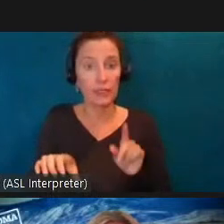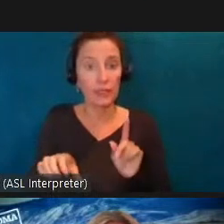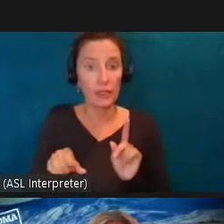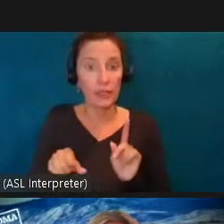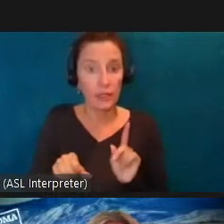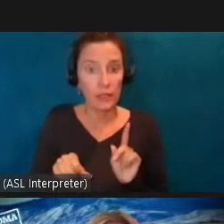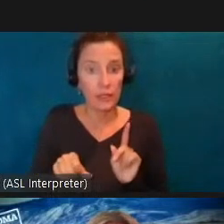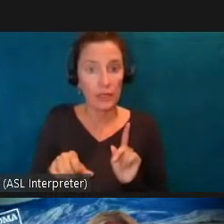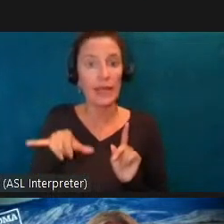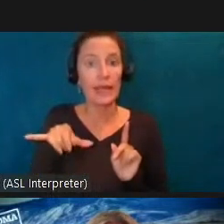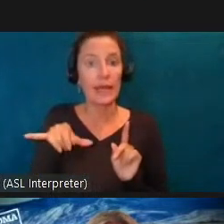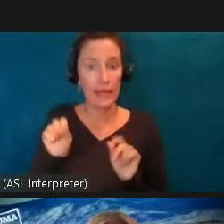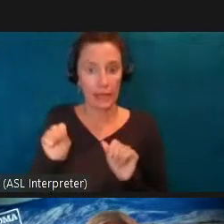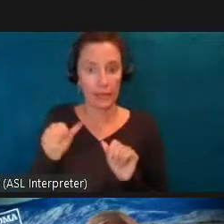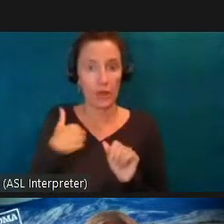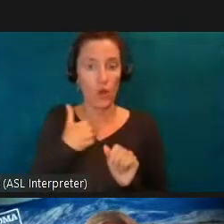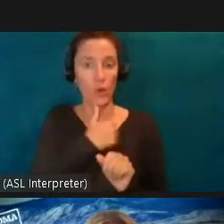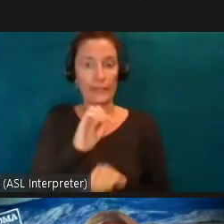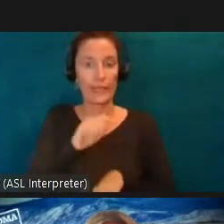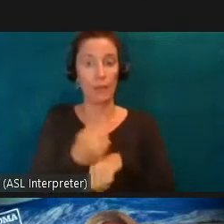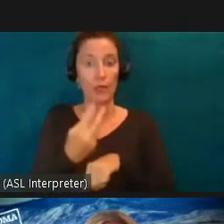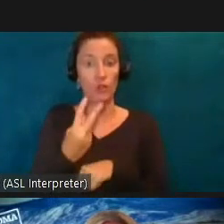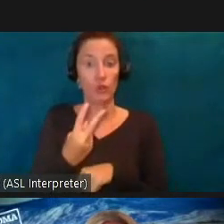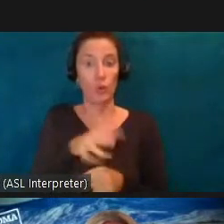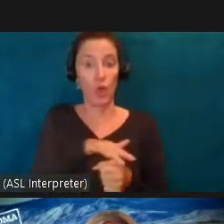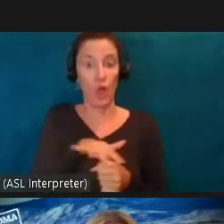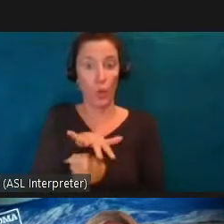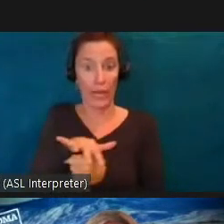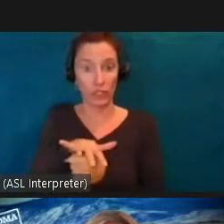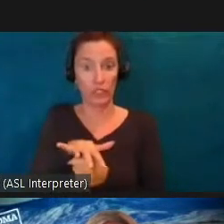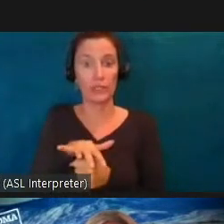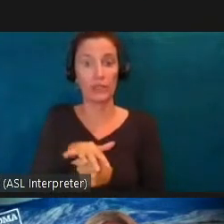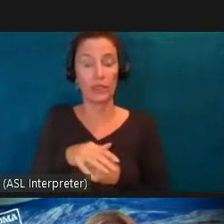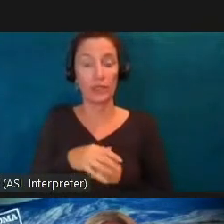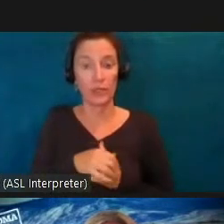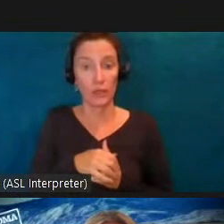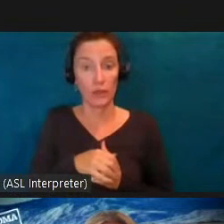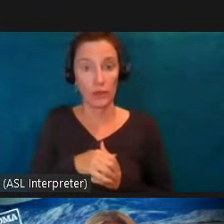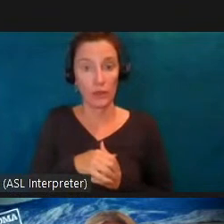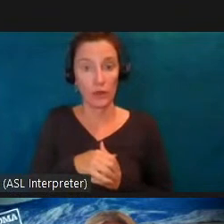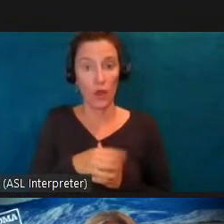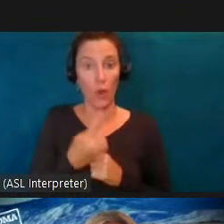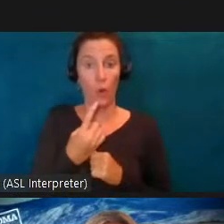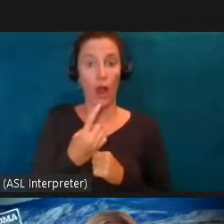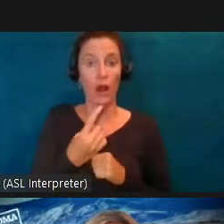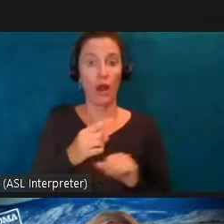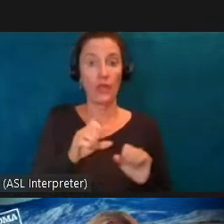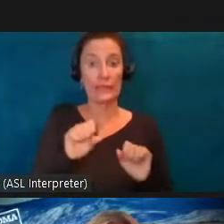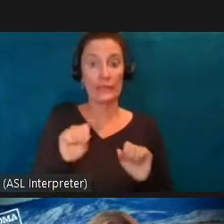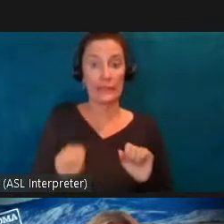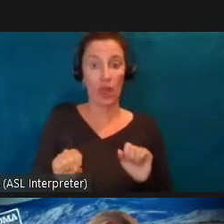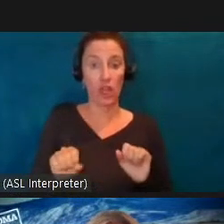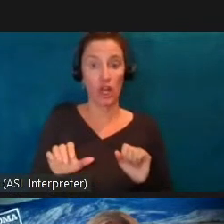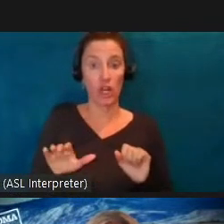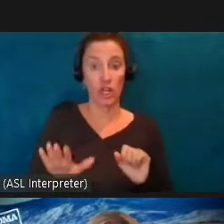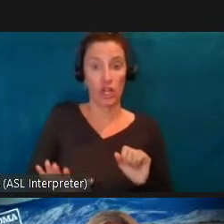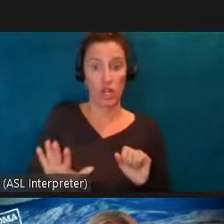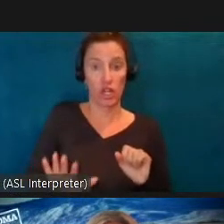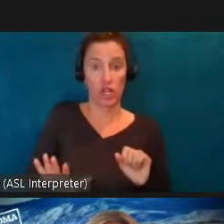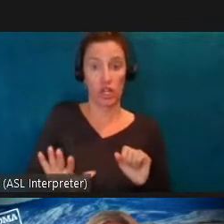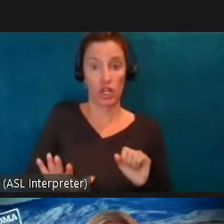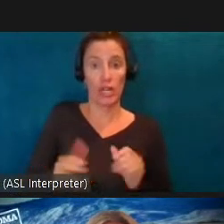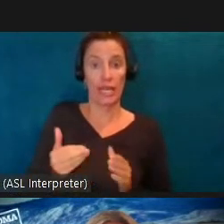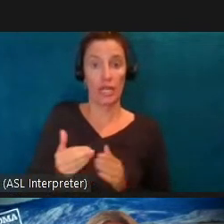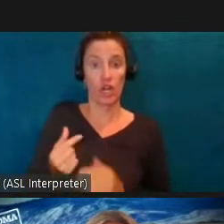pursuing establishing 2 locations because we realize it's quite a geography here. One on the southern edge of the fire in the town of